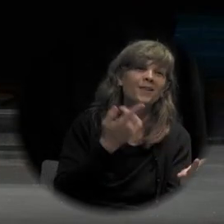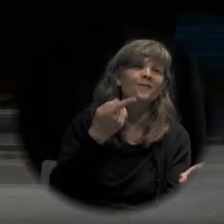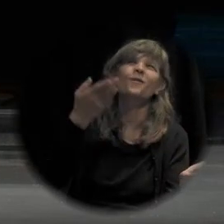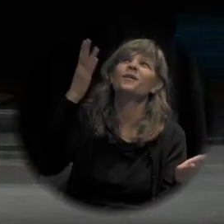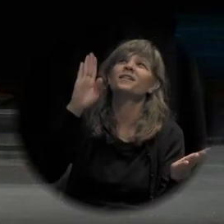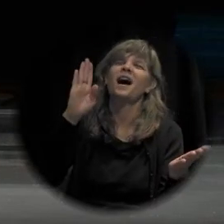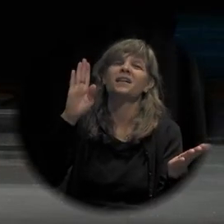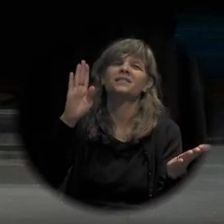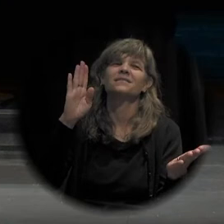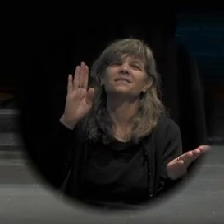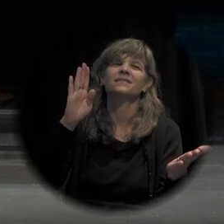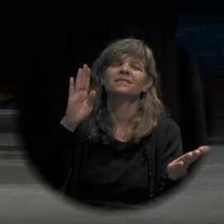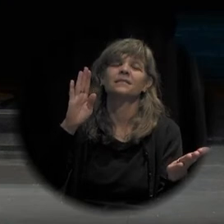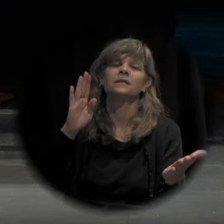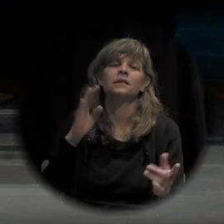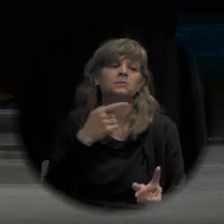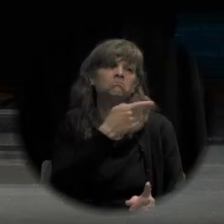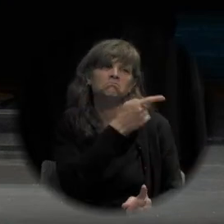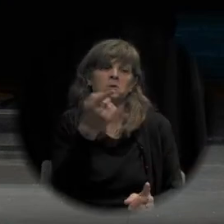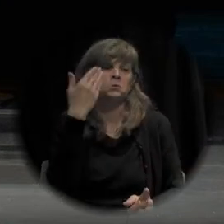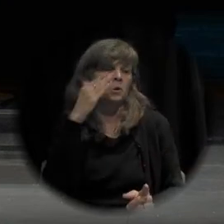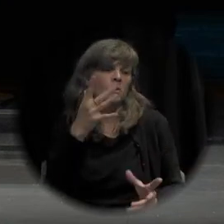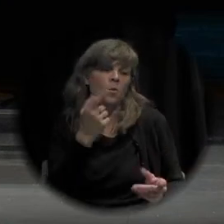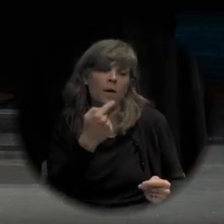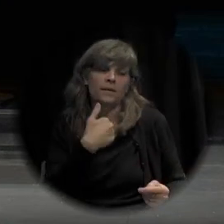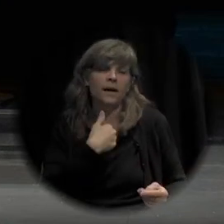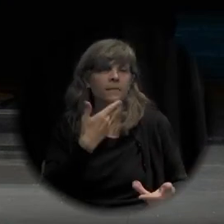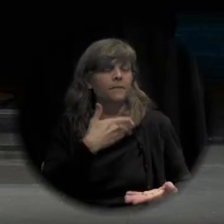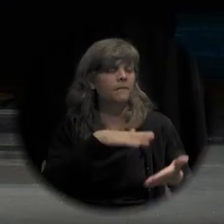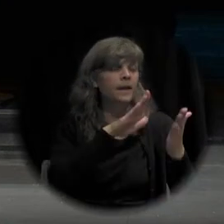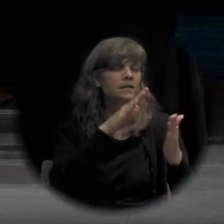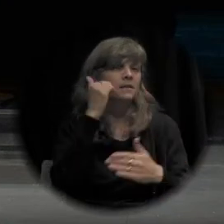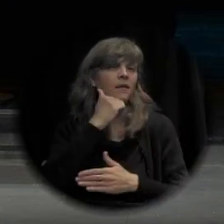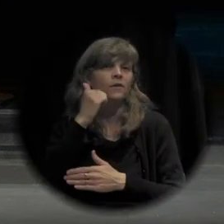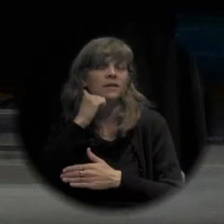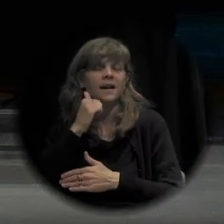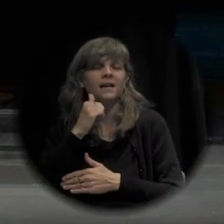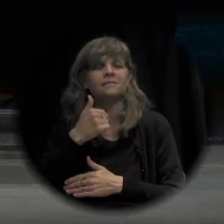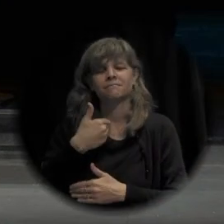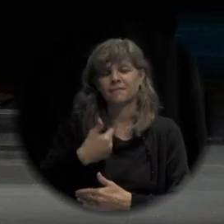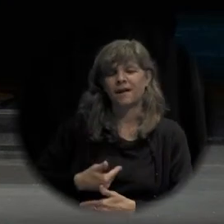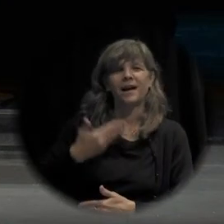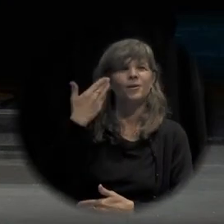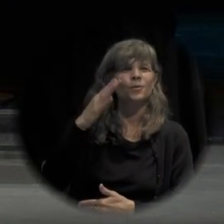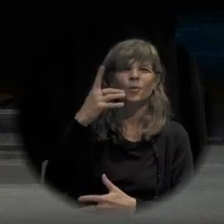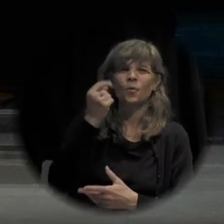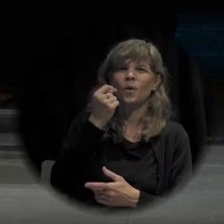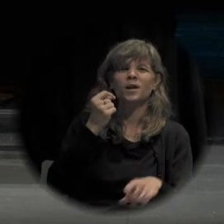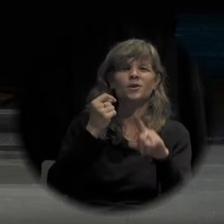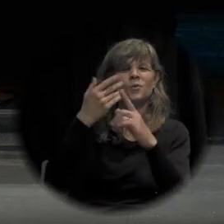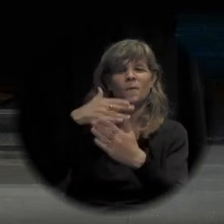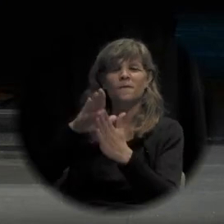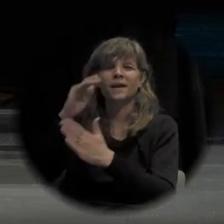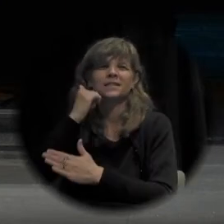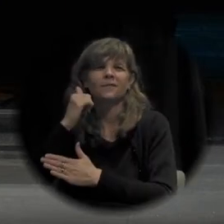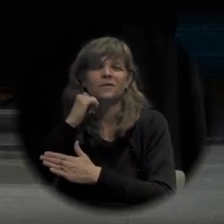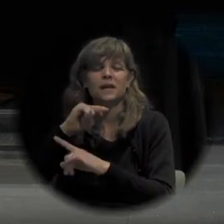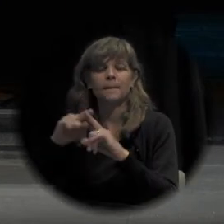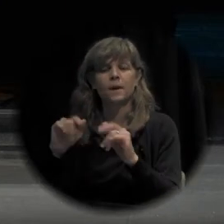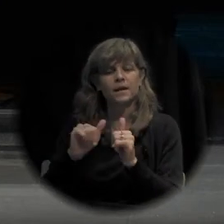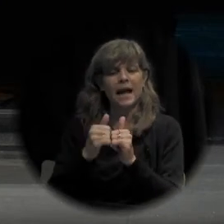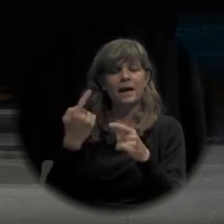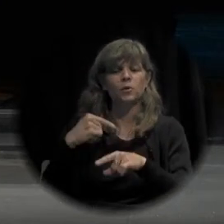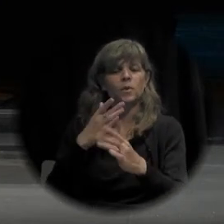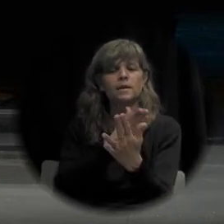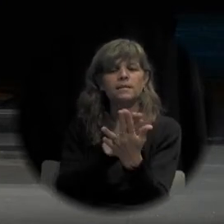To be honest, you don't know what I'm facing either. How can we navigate what's in